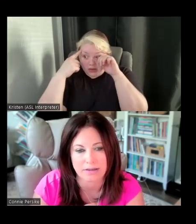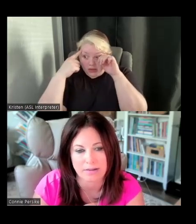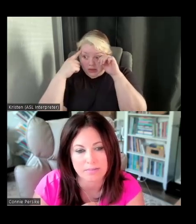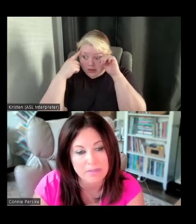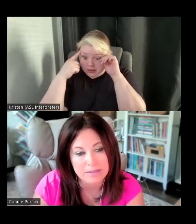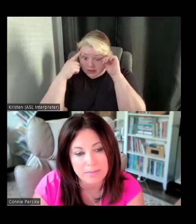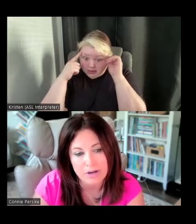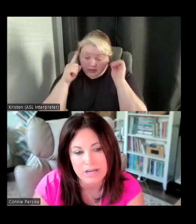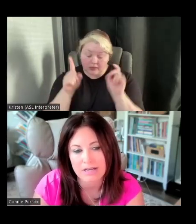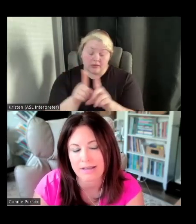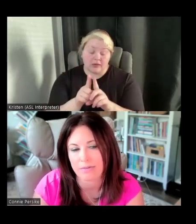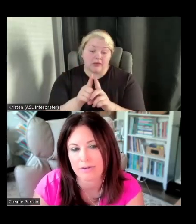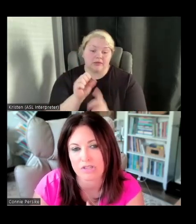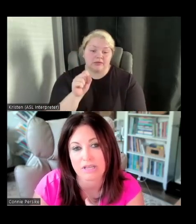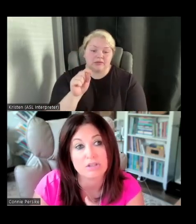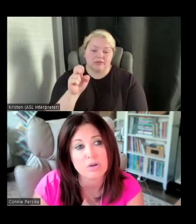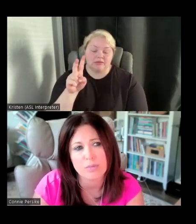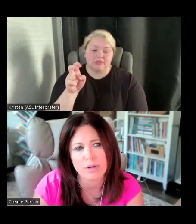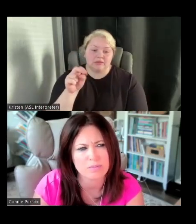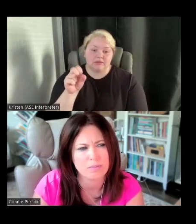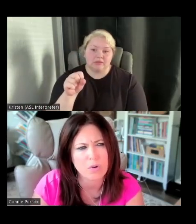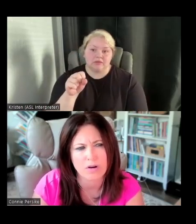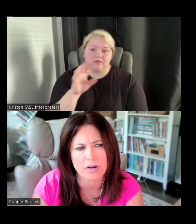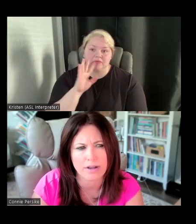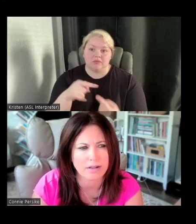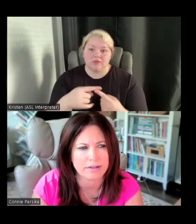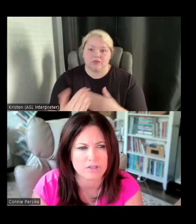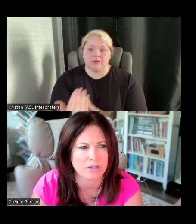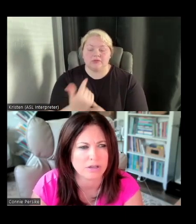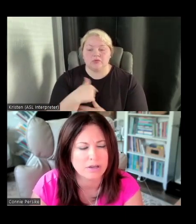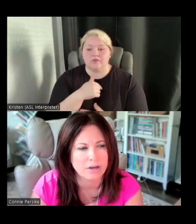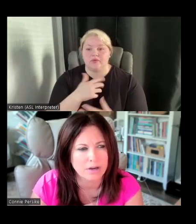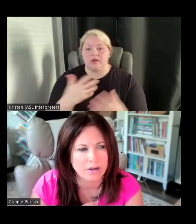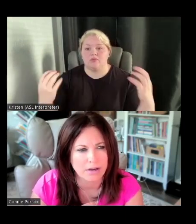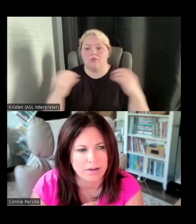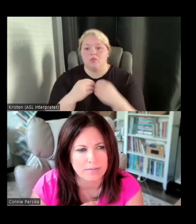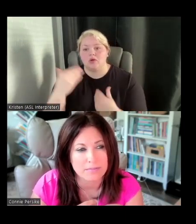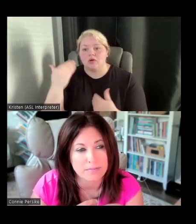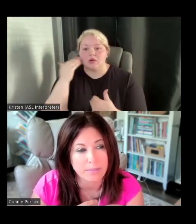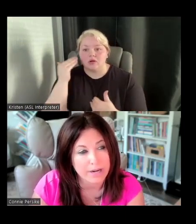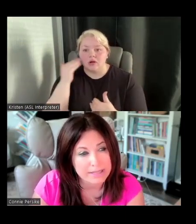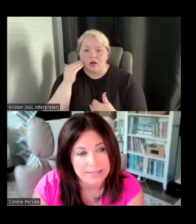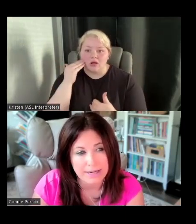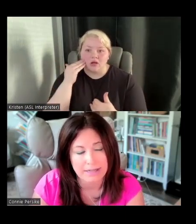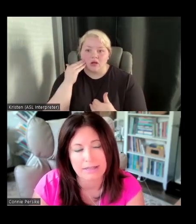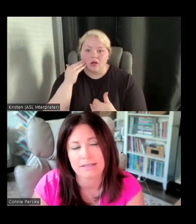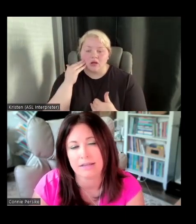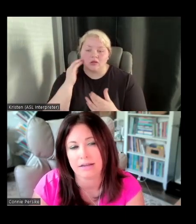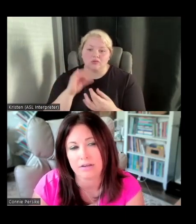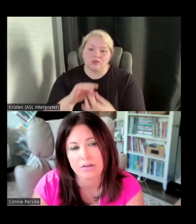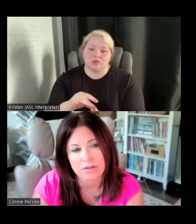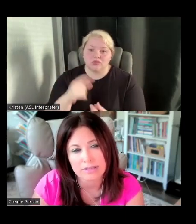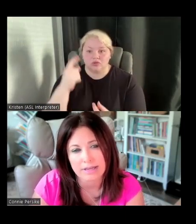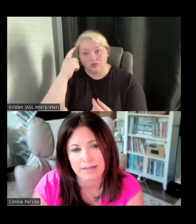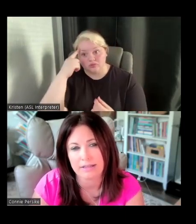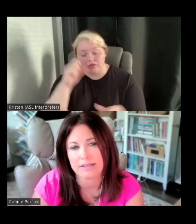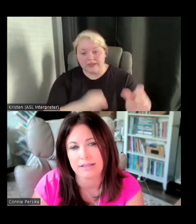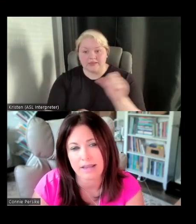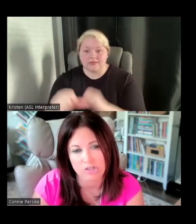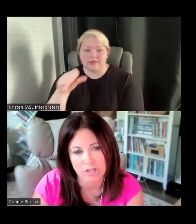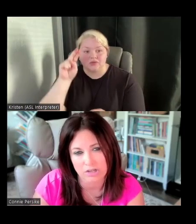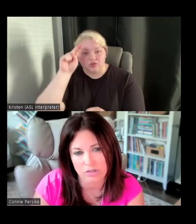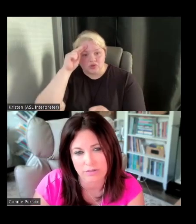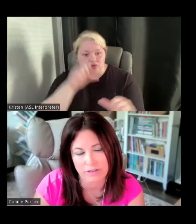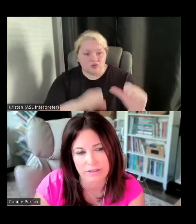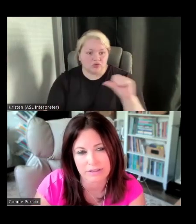this morning, that we've just had so much more knowledge and brain science and neuroscience in